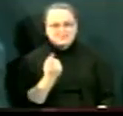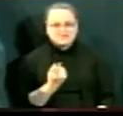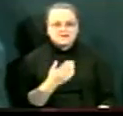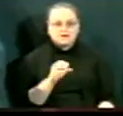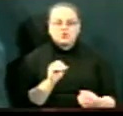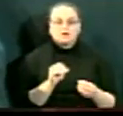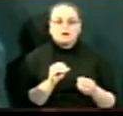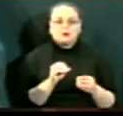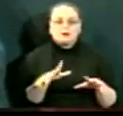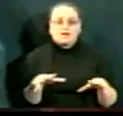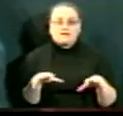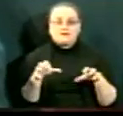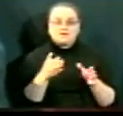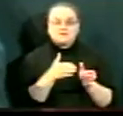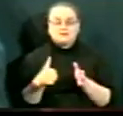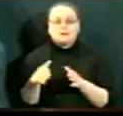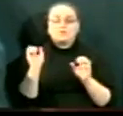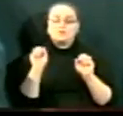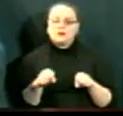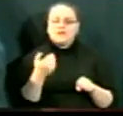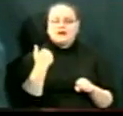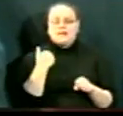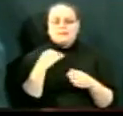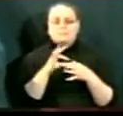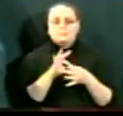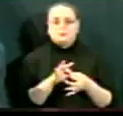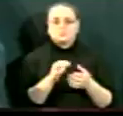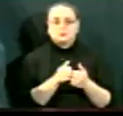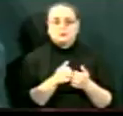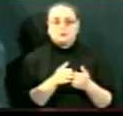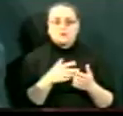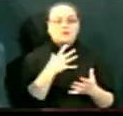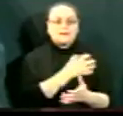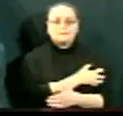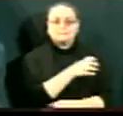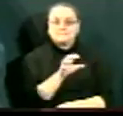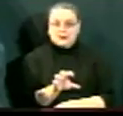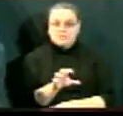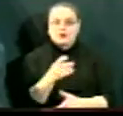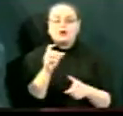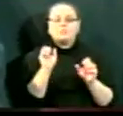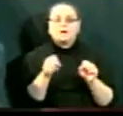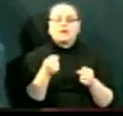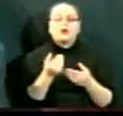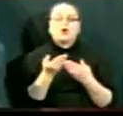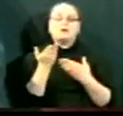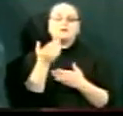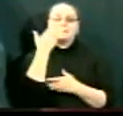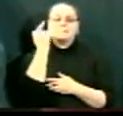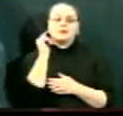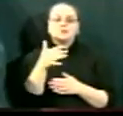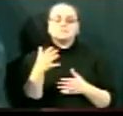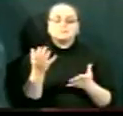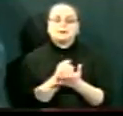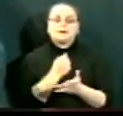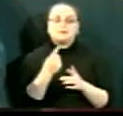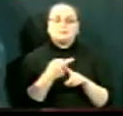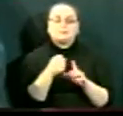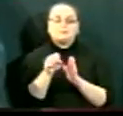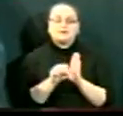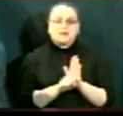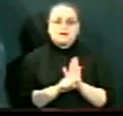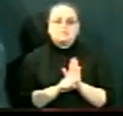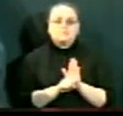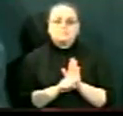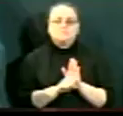So in freezing this plan, we can have that partnership with Empower, and we can offer that because it's been procured by the state.